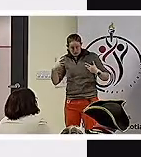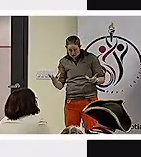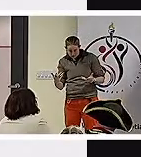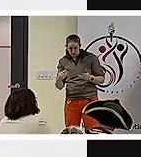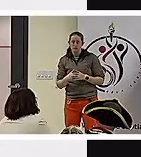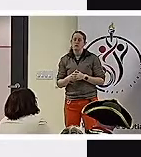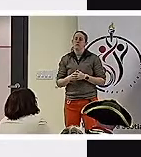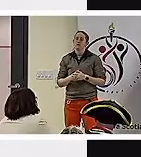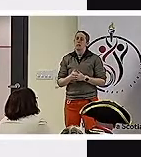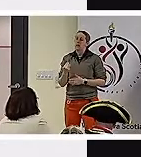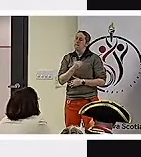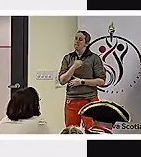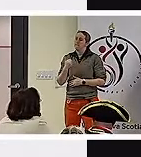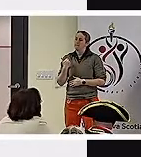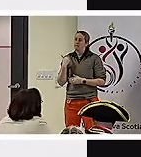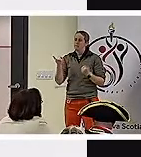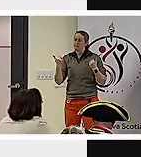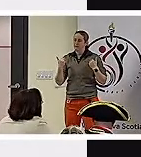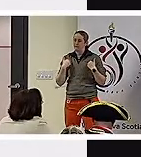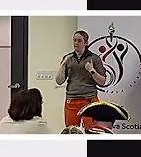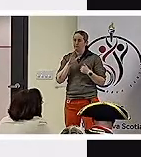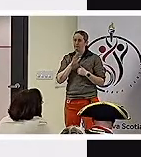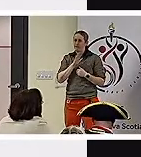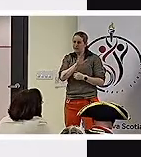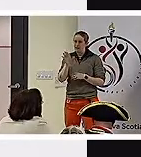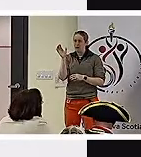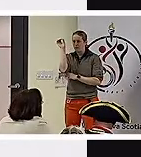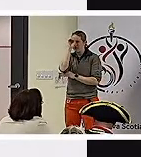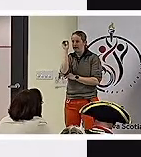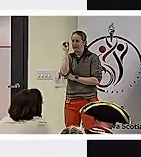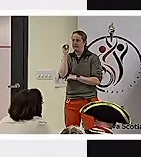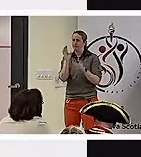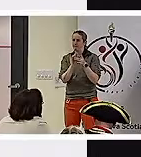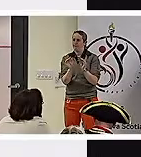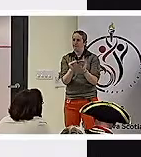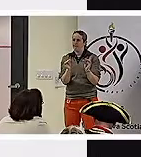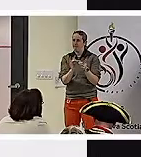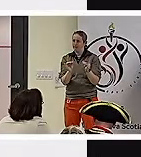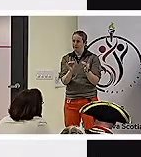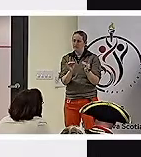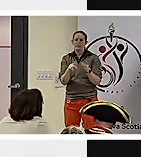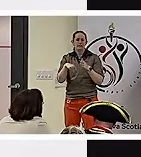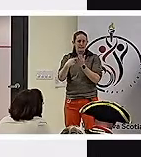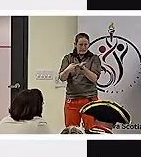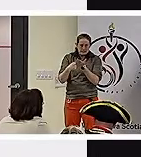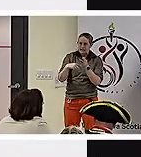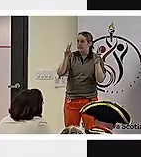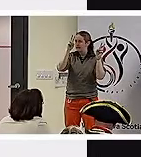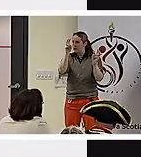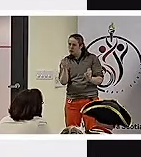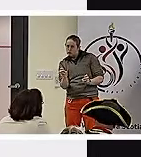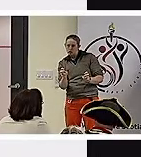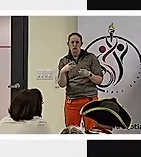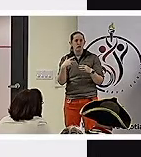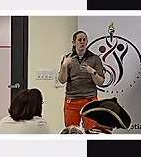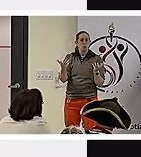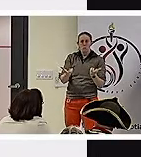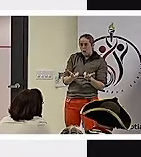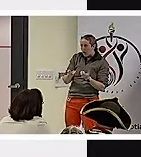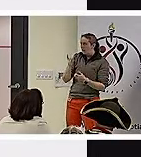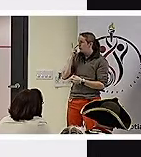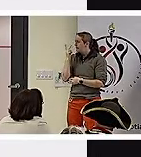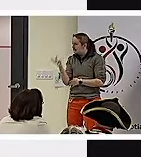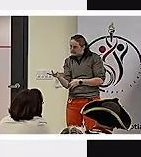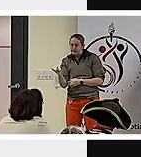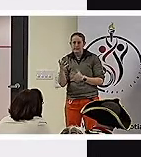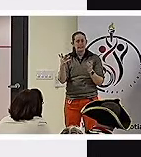for members to basically have their voice heard so they can talk about issues, things they would like to see, things they would like to fix,